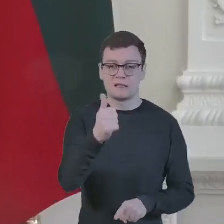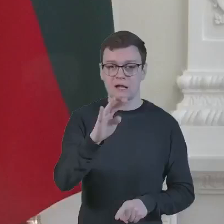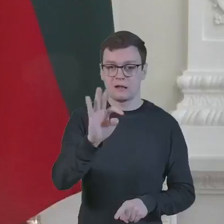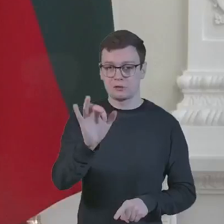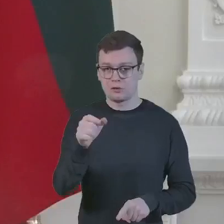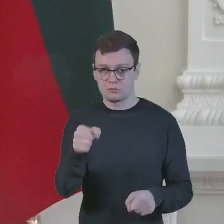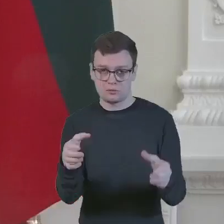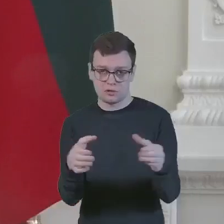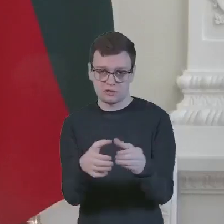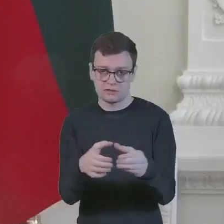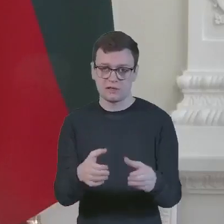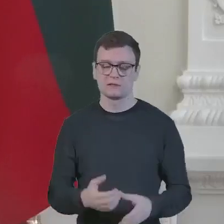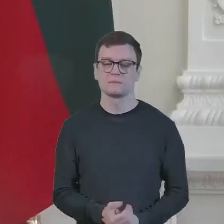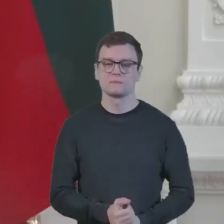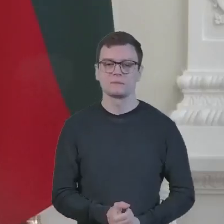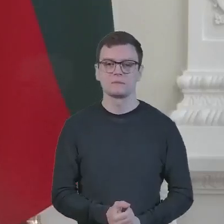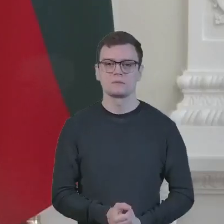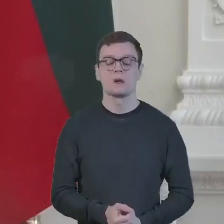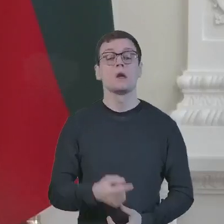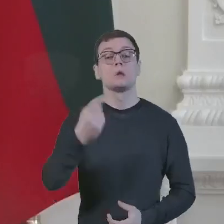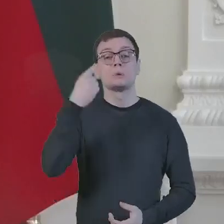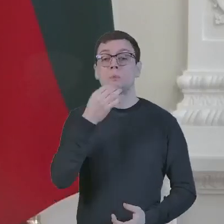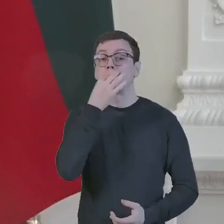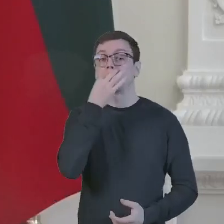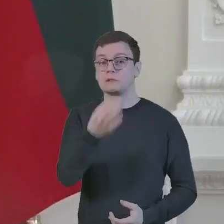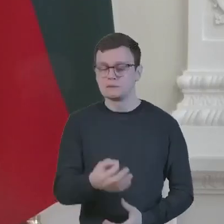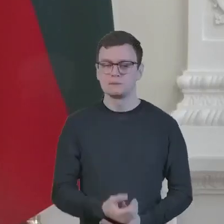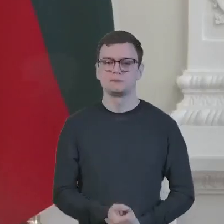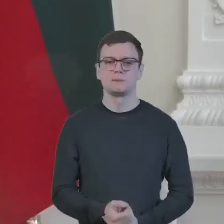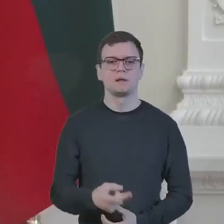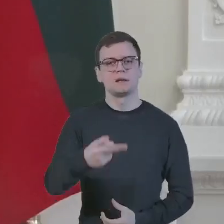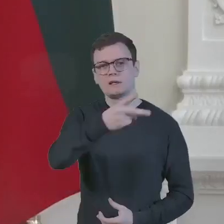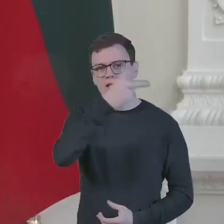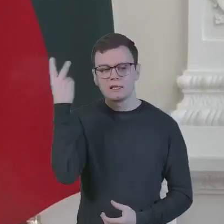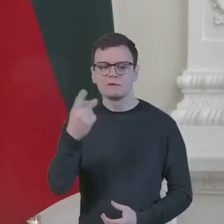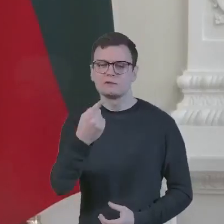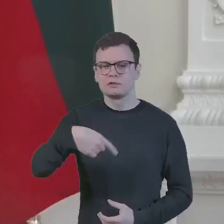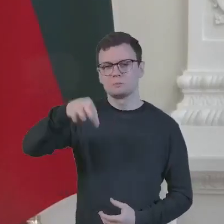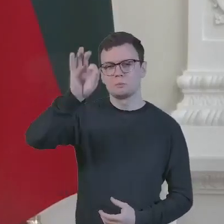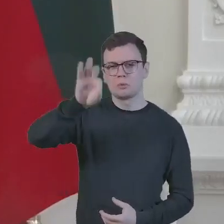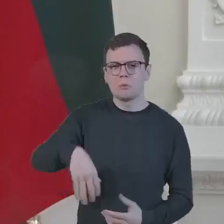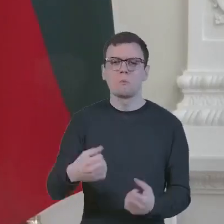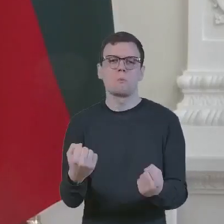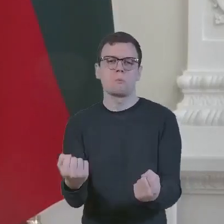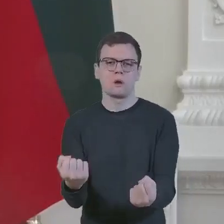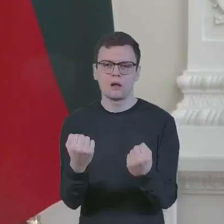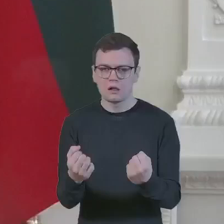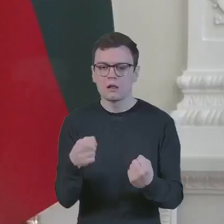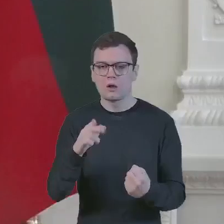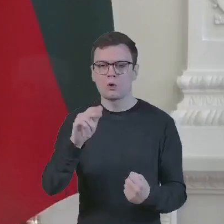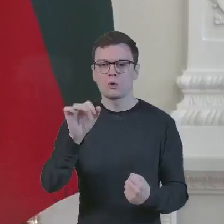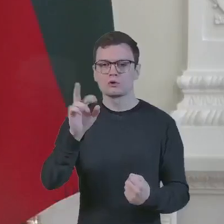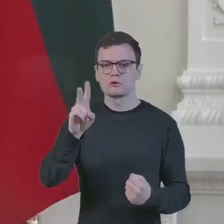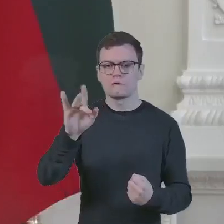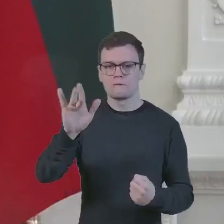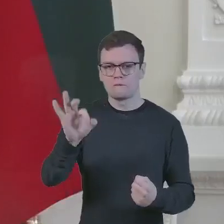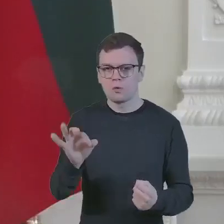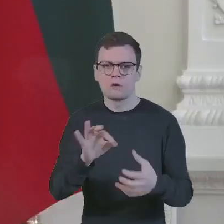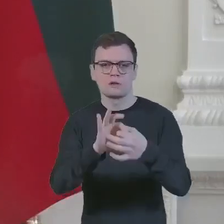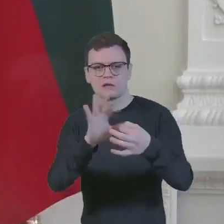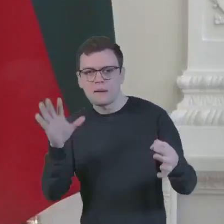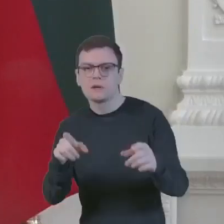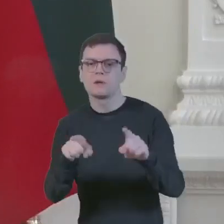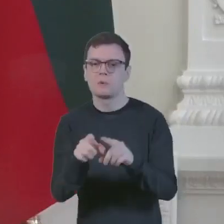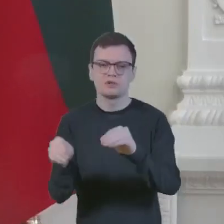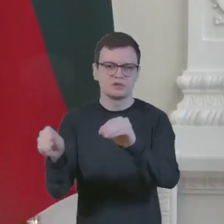across NATO countries. I would like to assure you that Lithuania fully supports Kosovo's